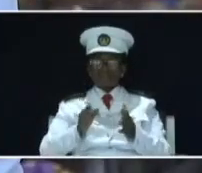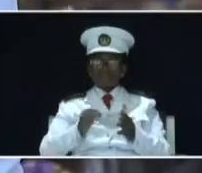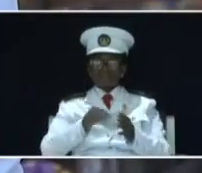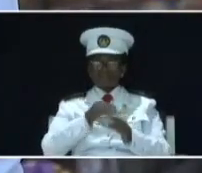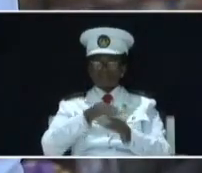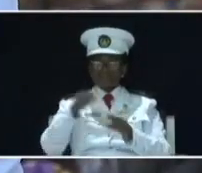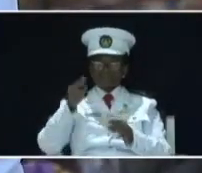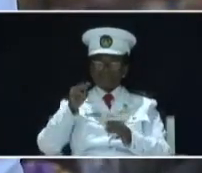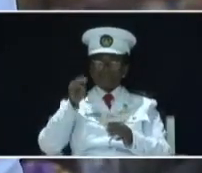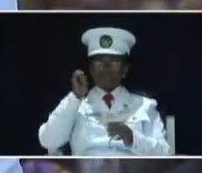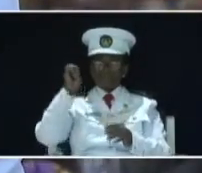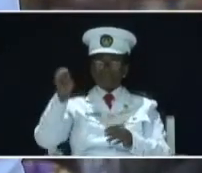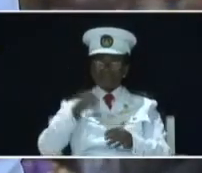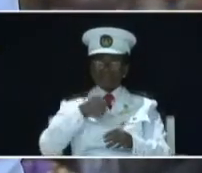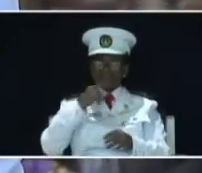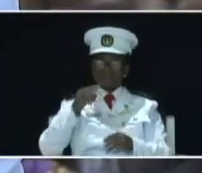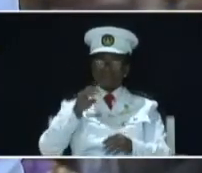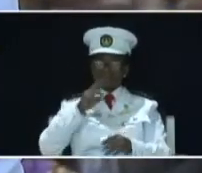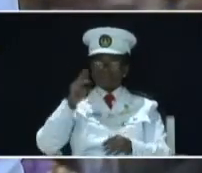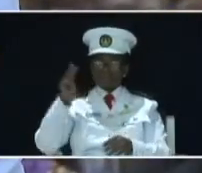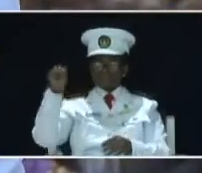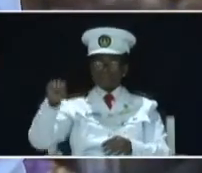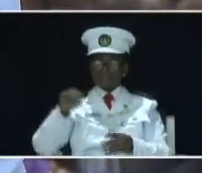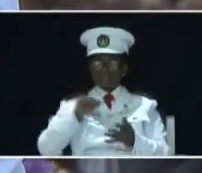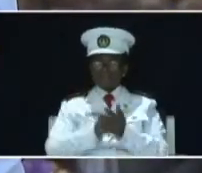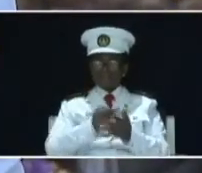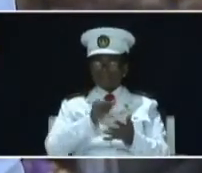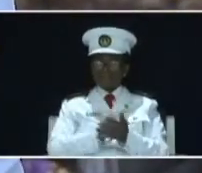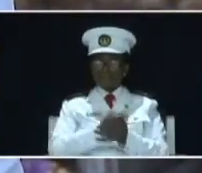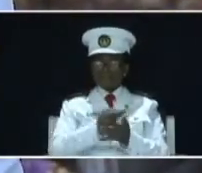than those who are with them.